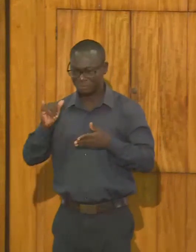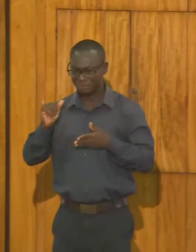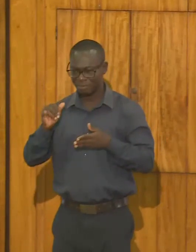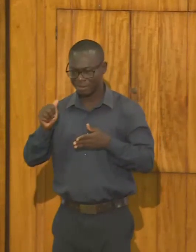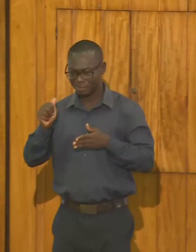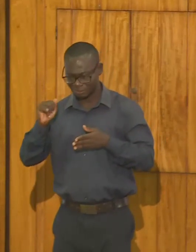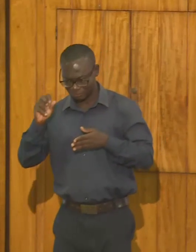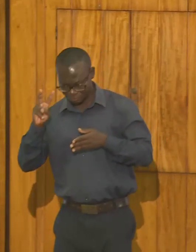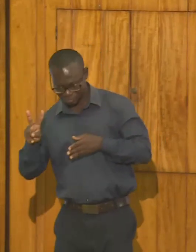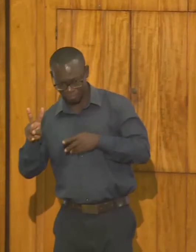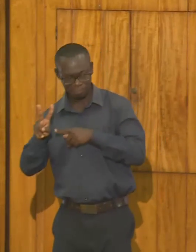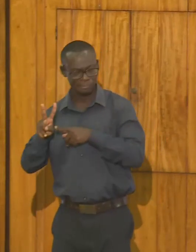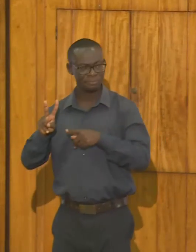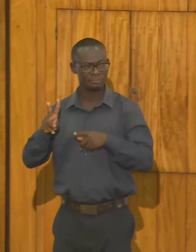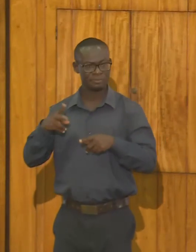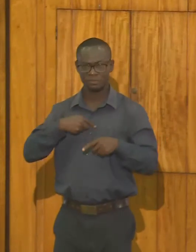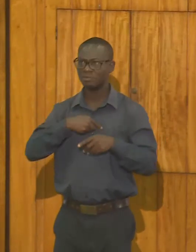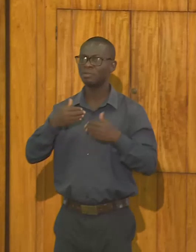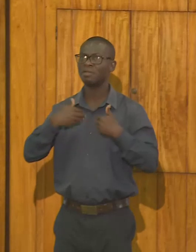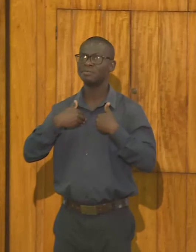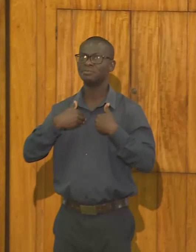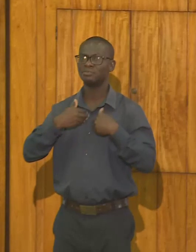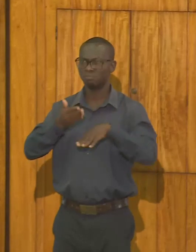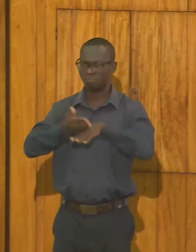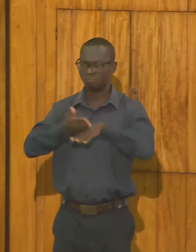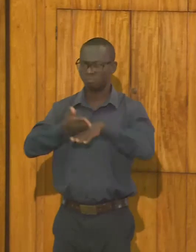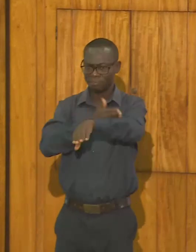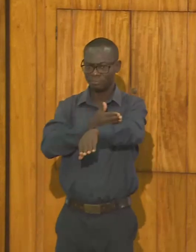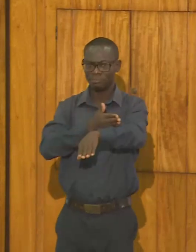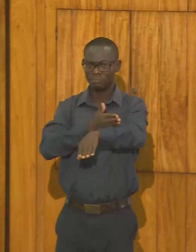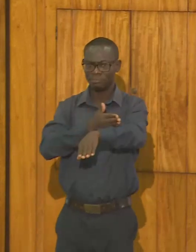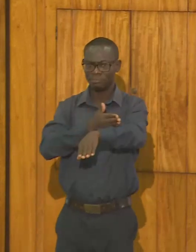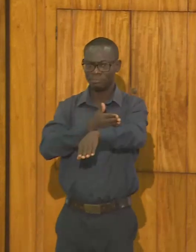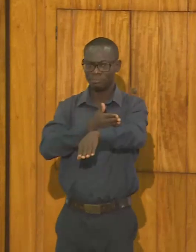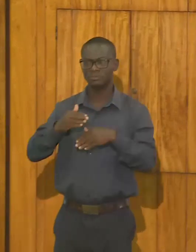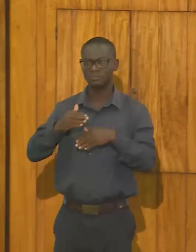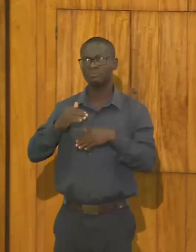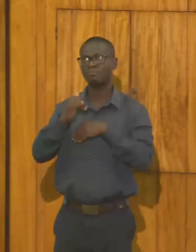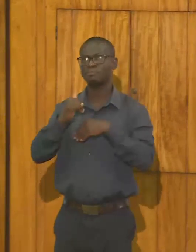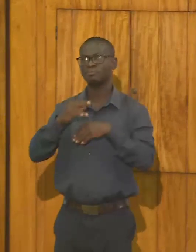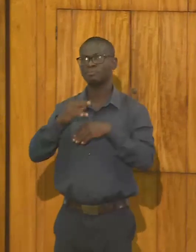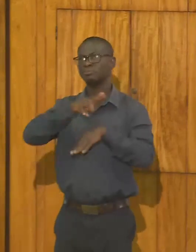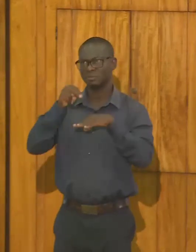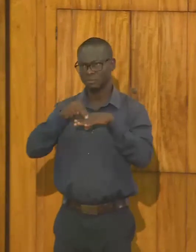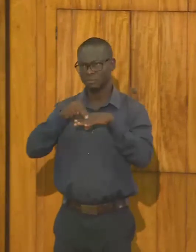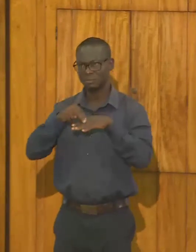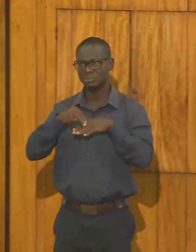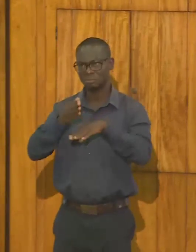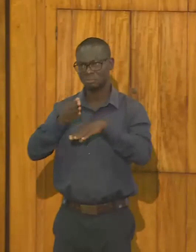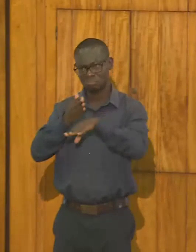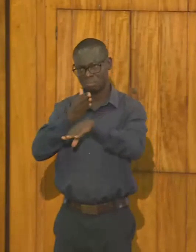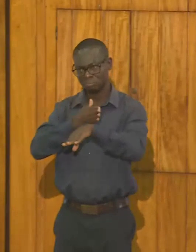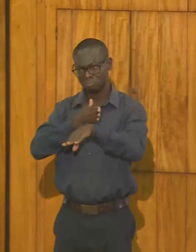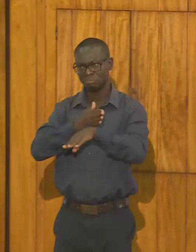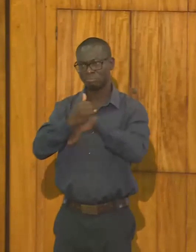treatment monitoring, we have made progress, and the national prevalence of HIV in the country is